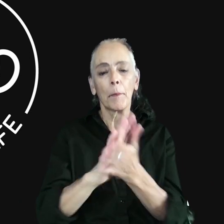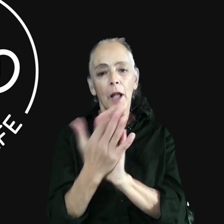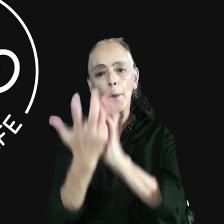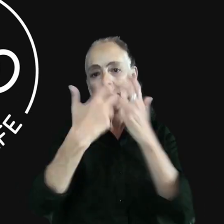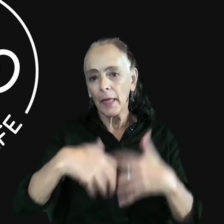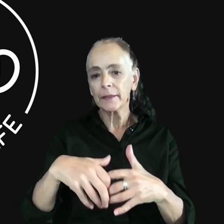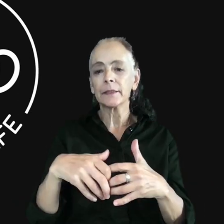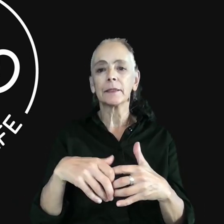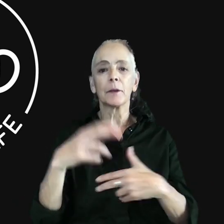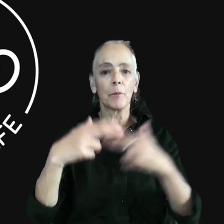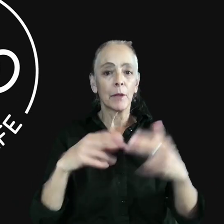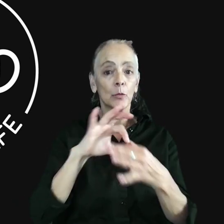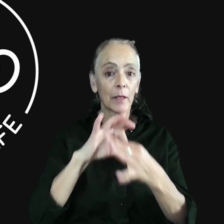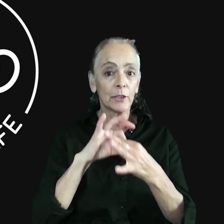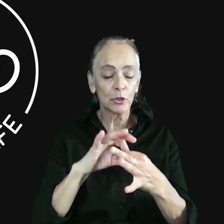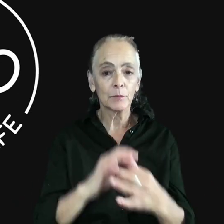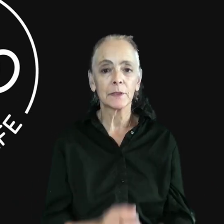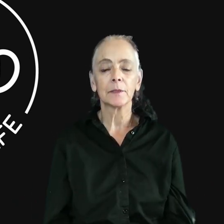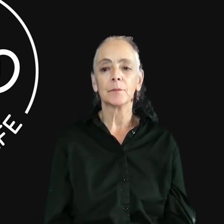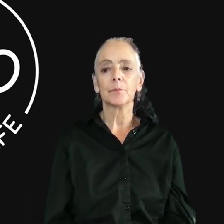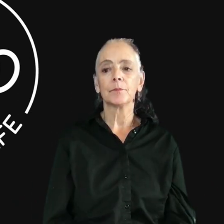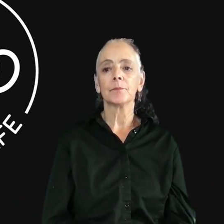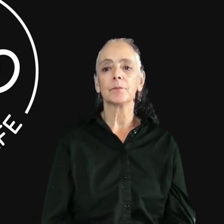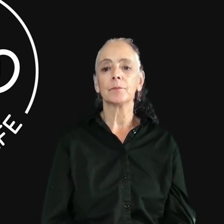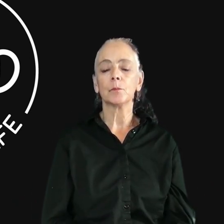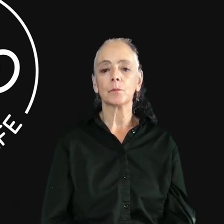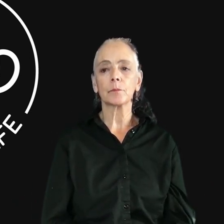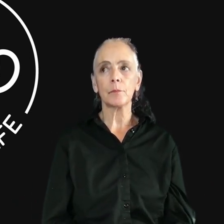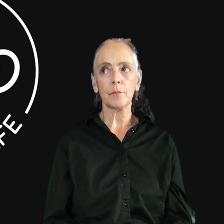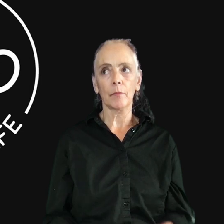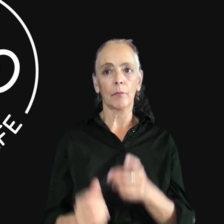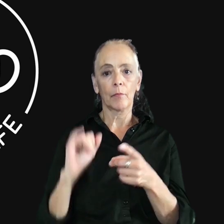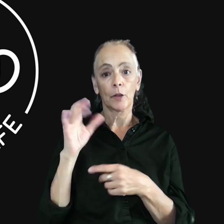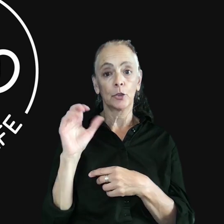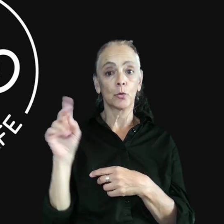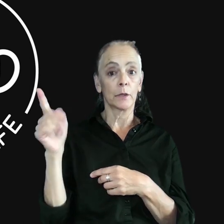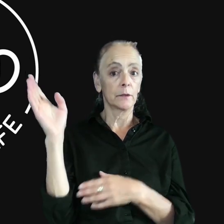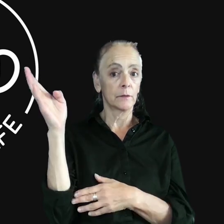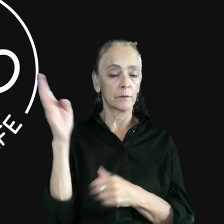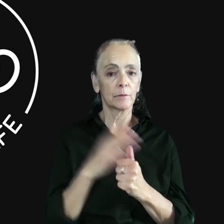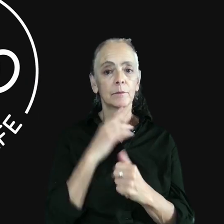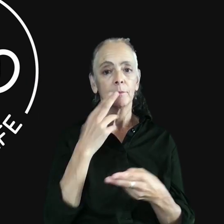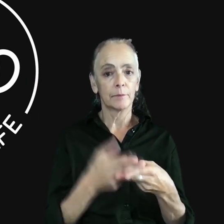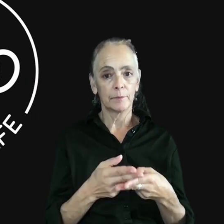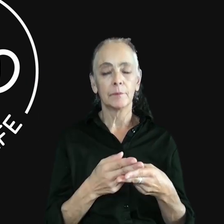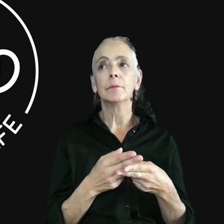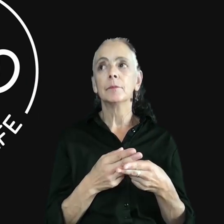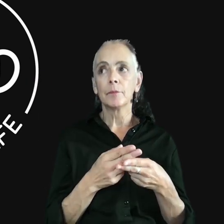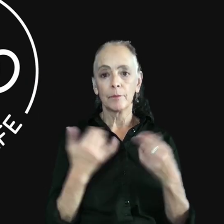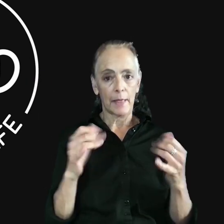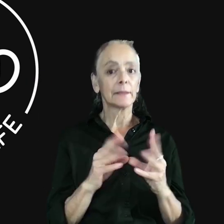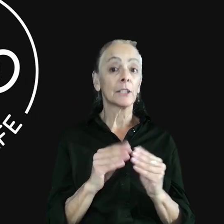these relationships and you know i think touching back to the to the talk from julian he does specifically mention play